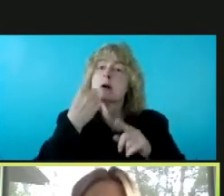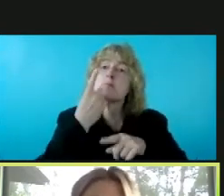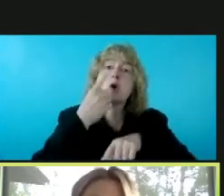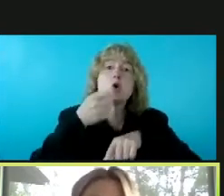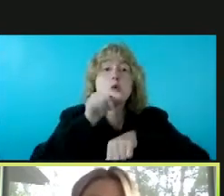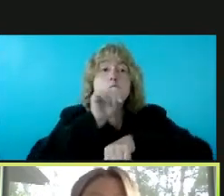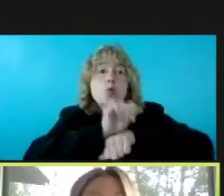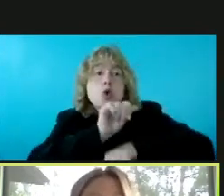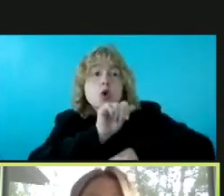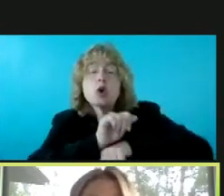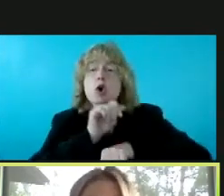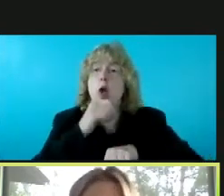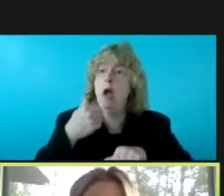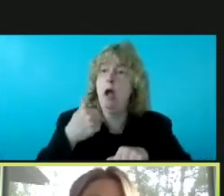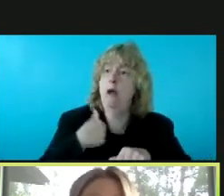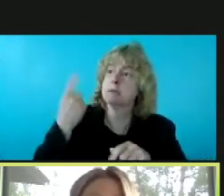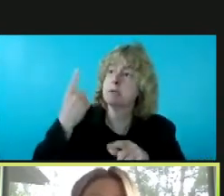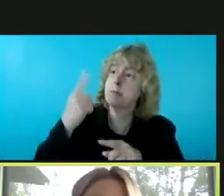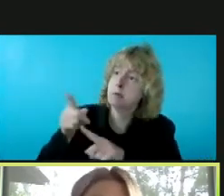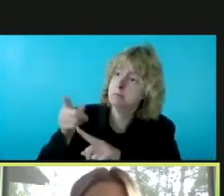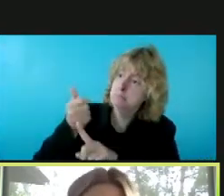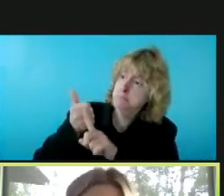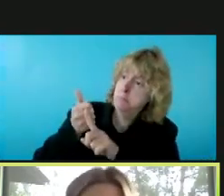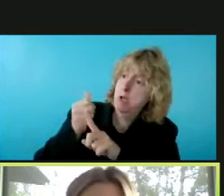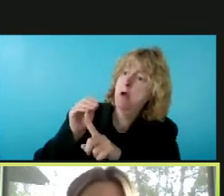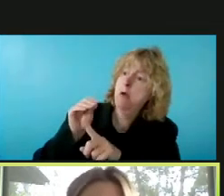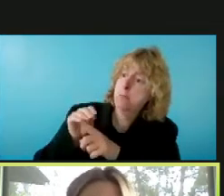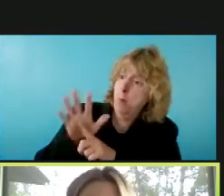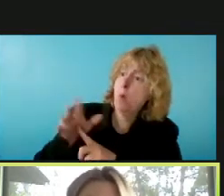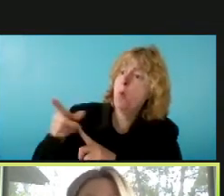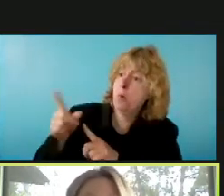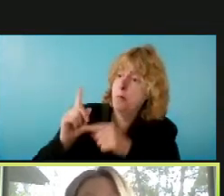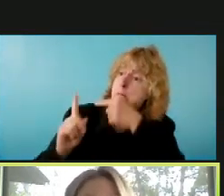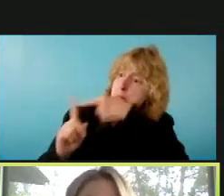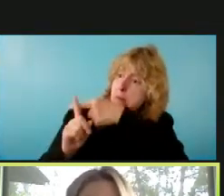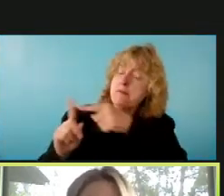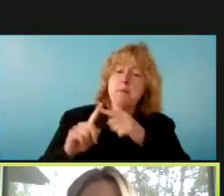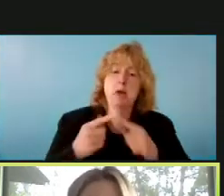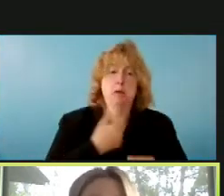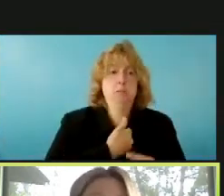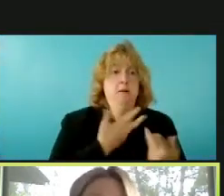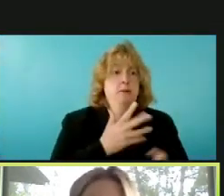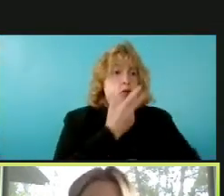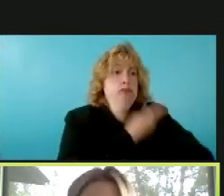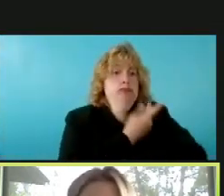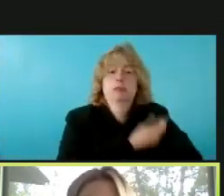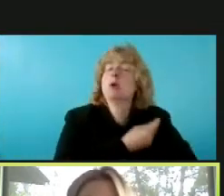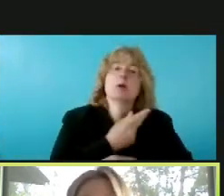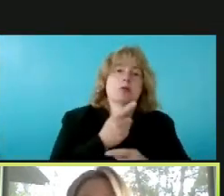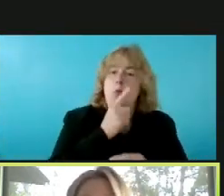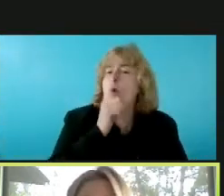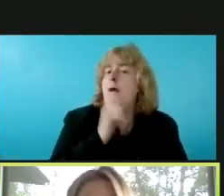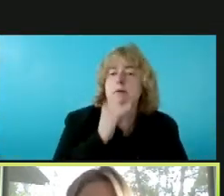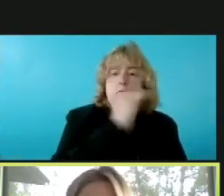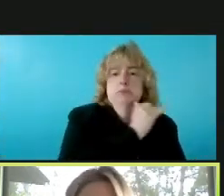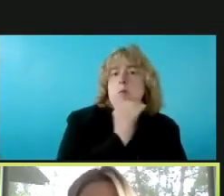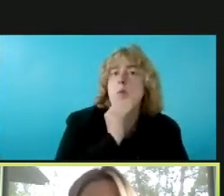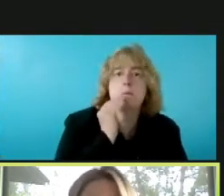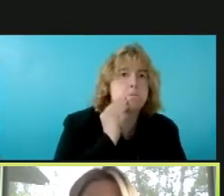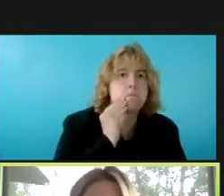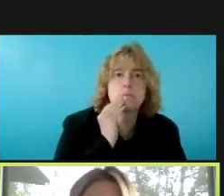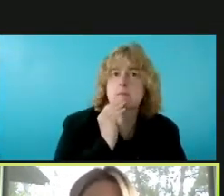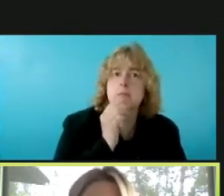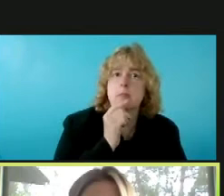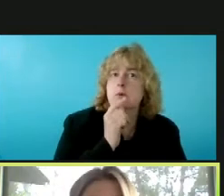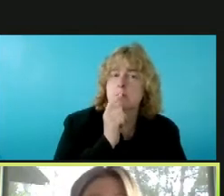for symptoms. And if you do so, follow the quarantining guidelines where you're kind of isolating yourself and continuing to wear that mask if